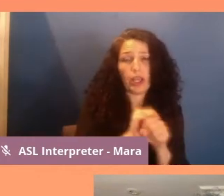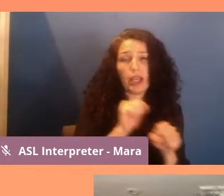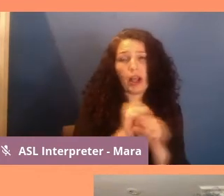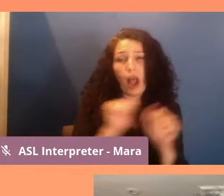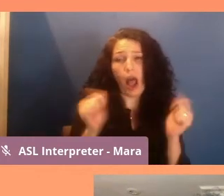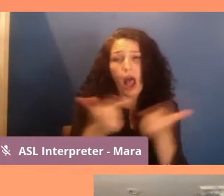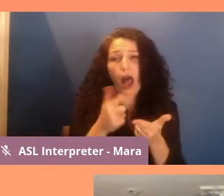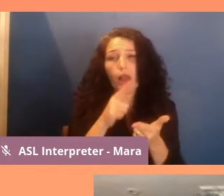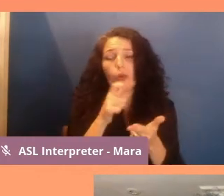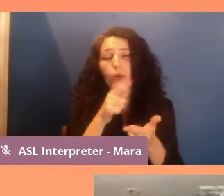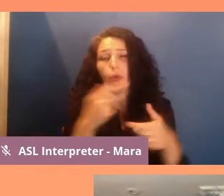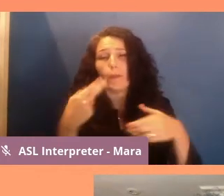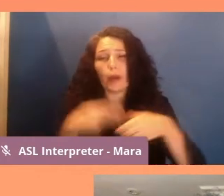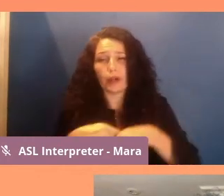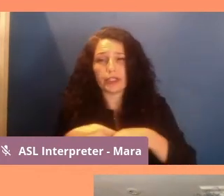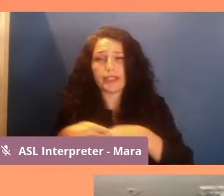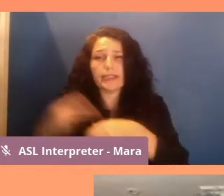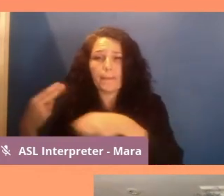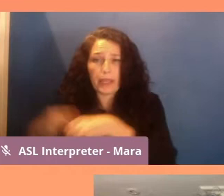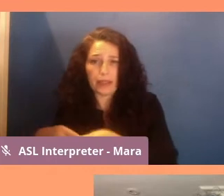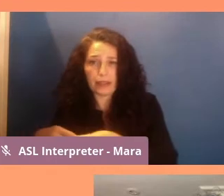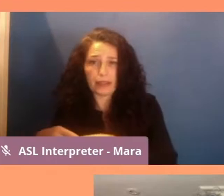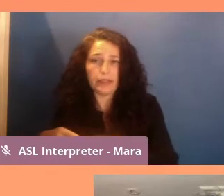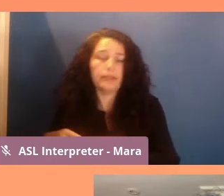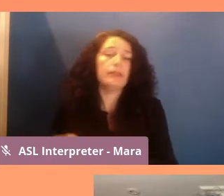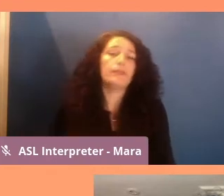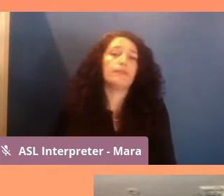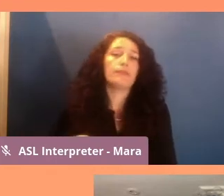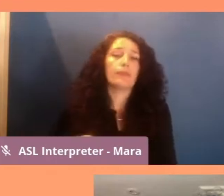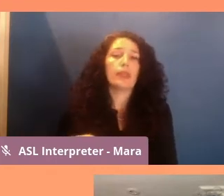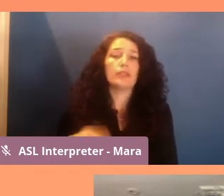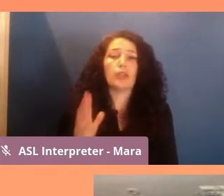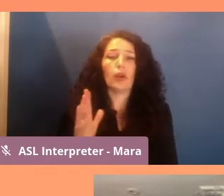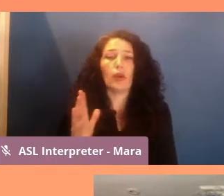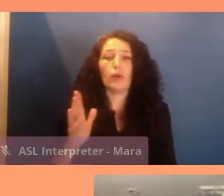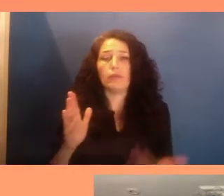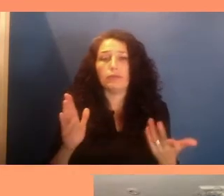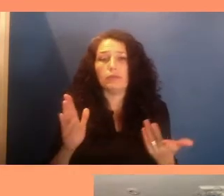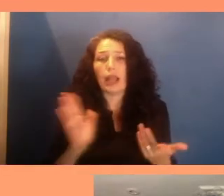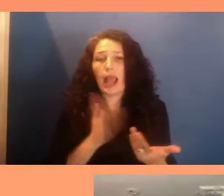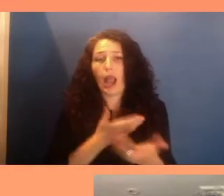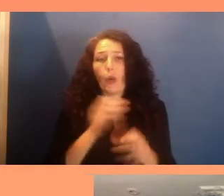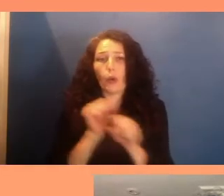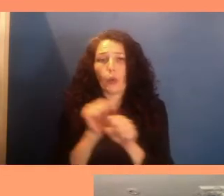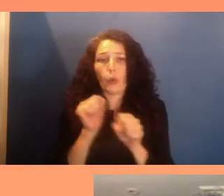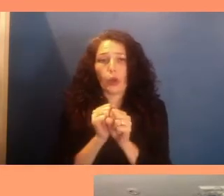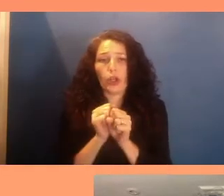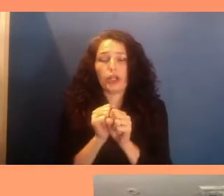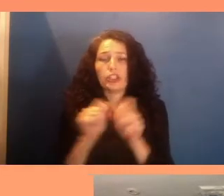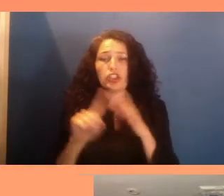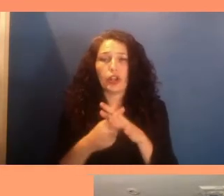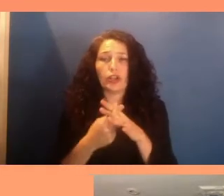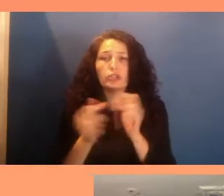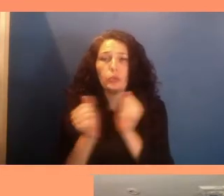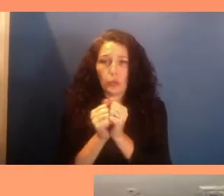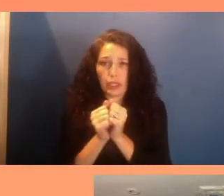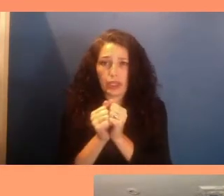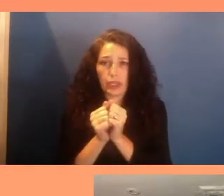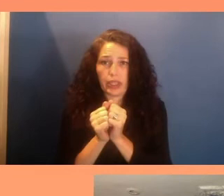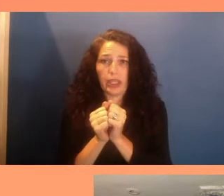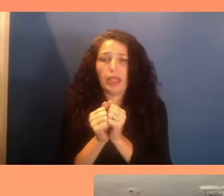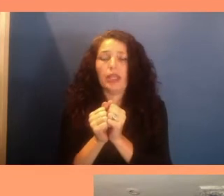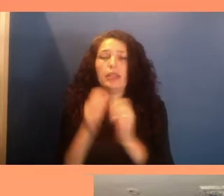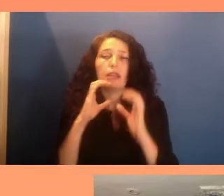participate. So our work is really starting with having these conversations. We've identified our